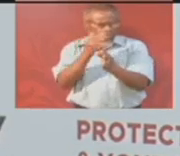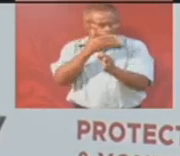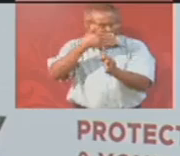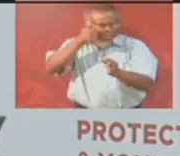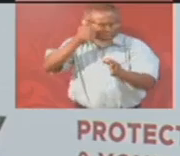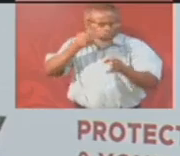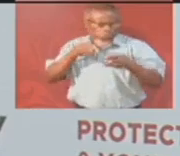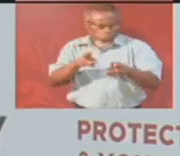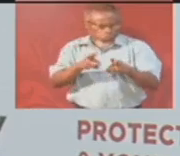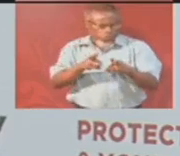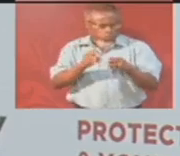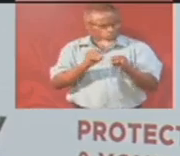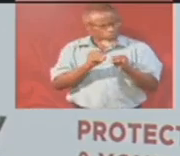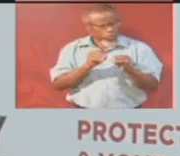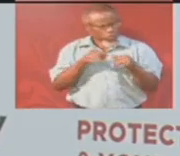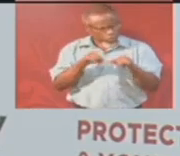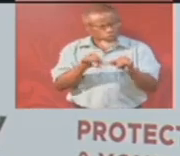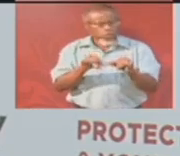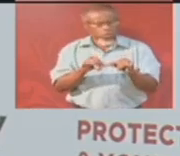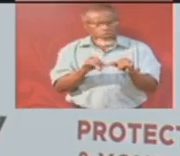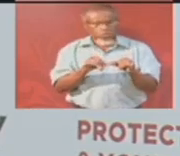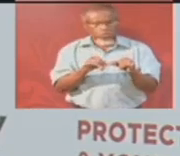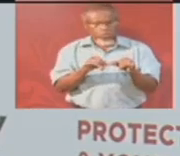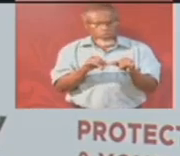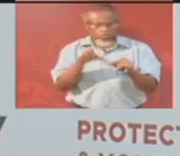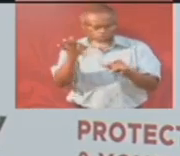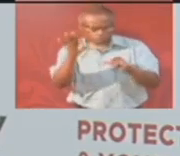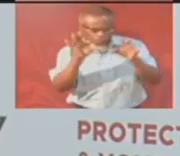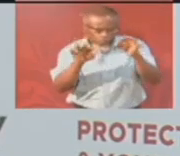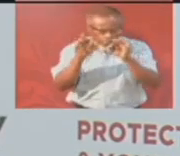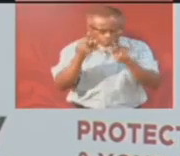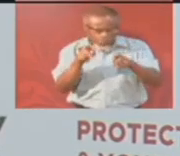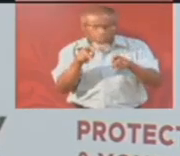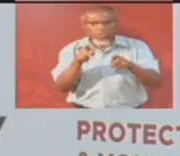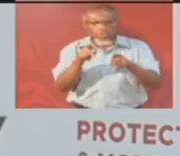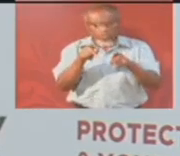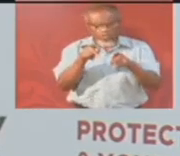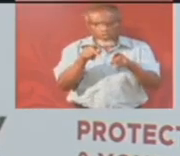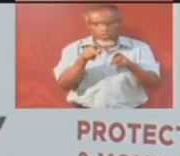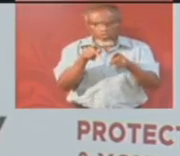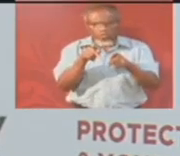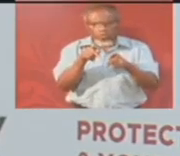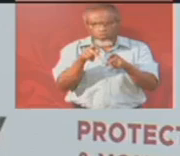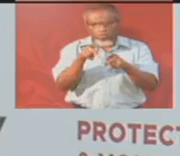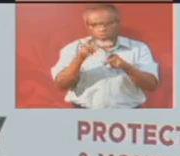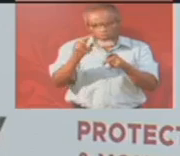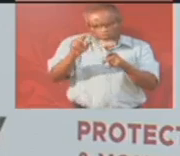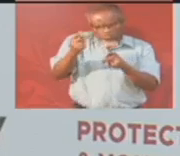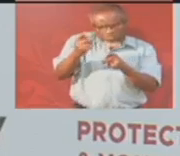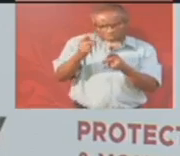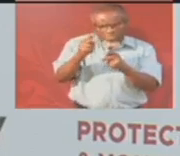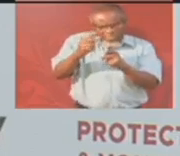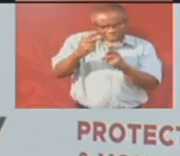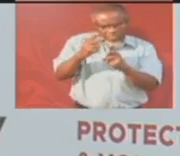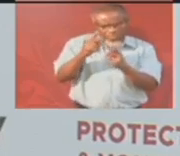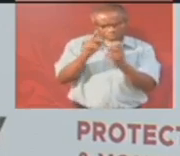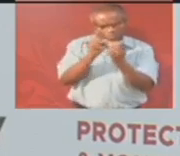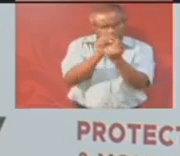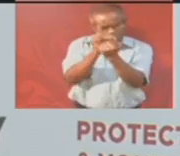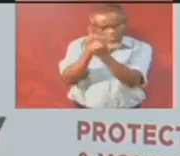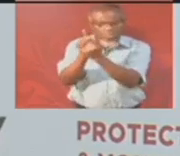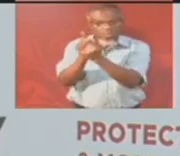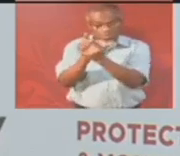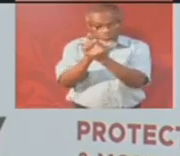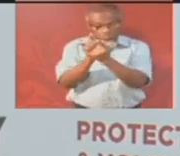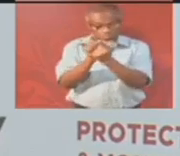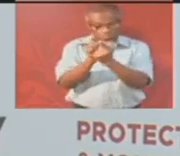who are the primary, secondary, tertiary contacts, which parts of the building need to be sanitized, whether it's the entire building or part thereof. And what we really